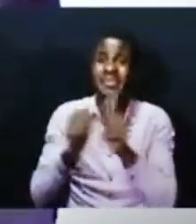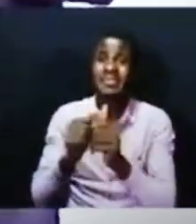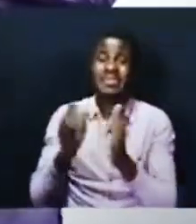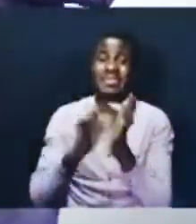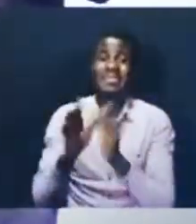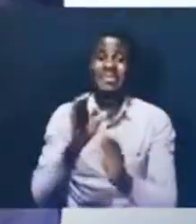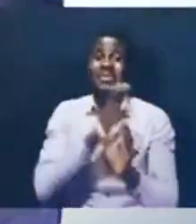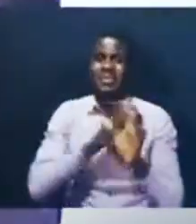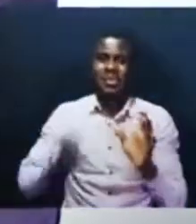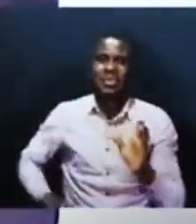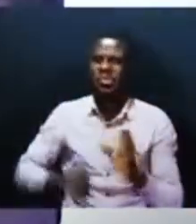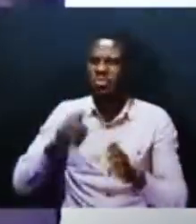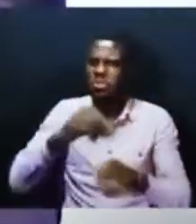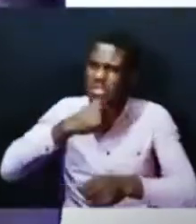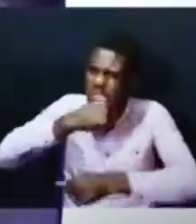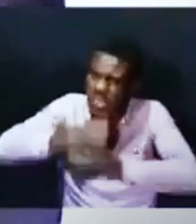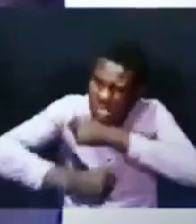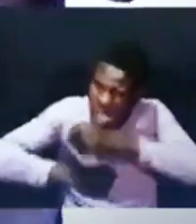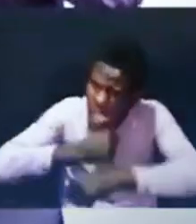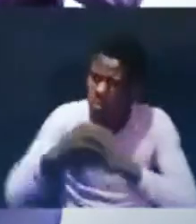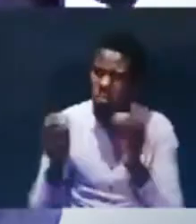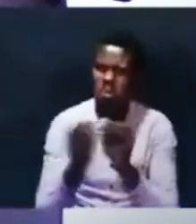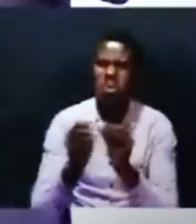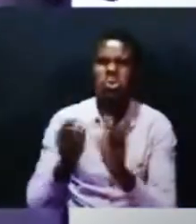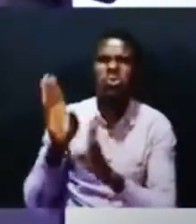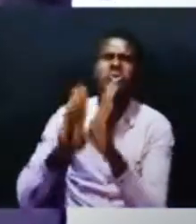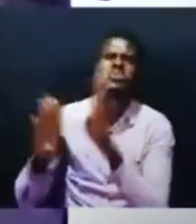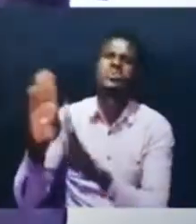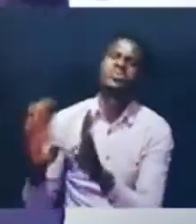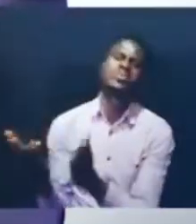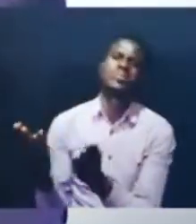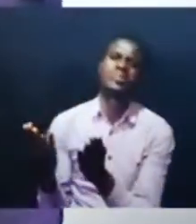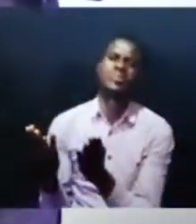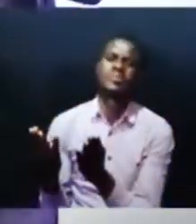persecution. But